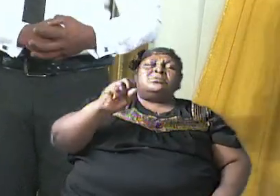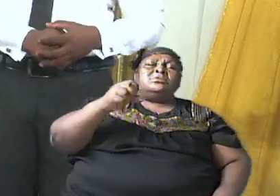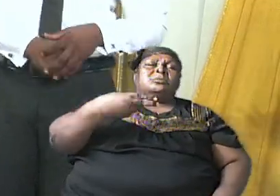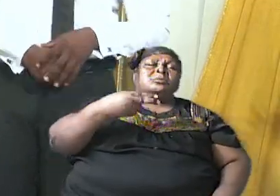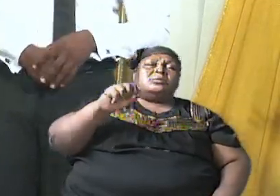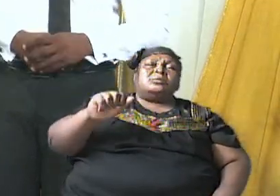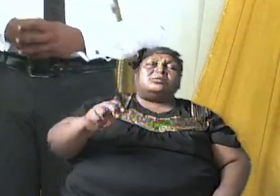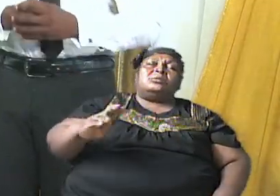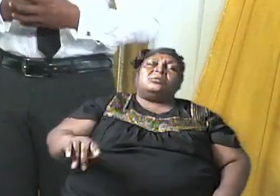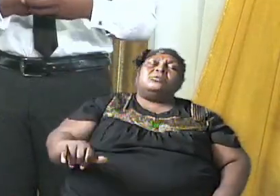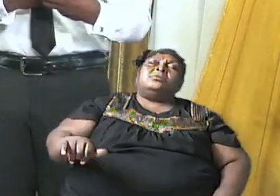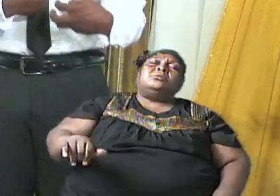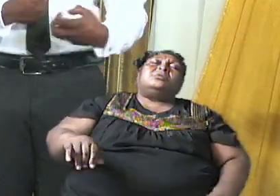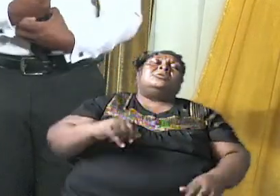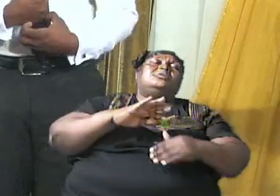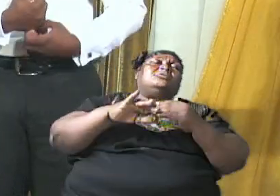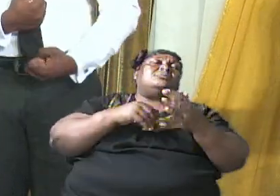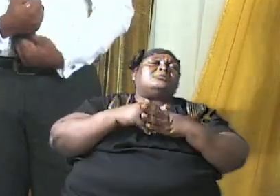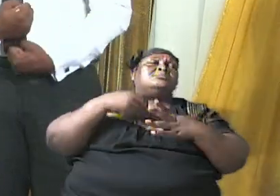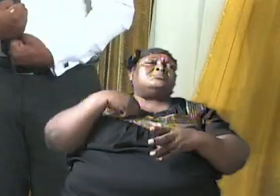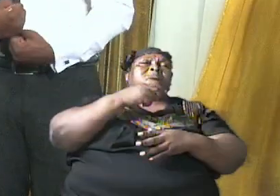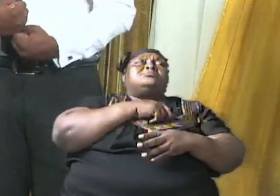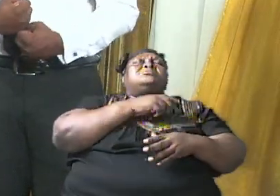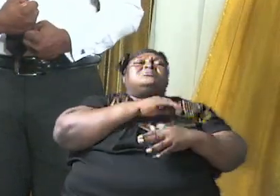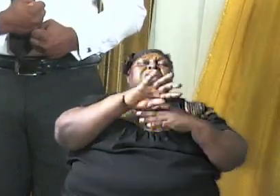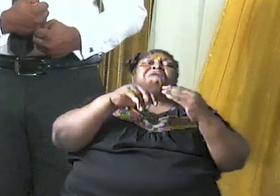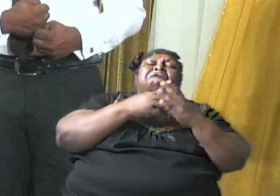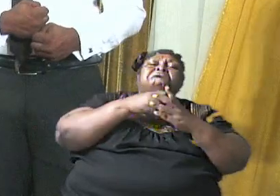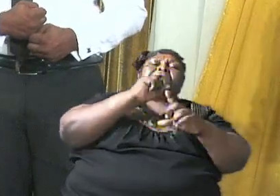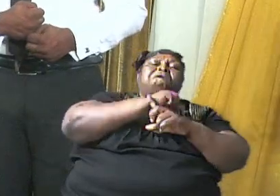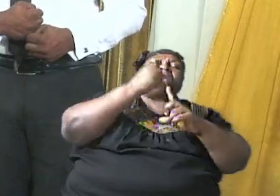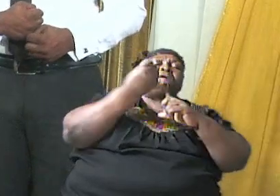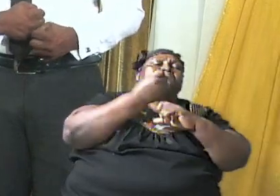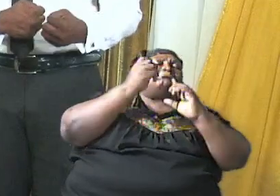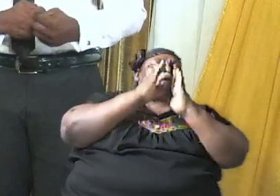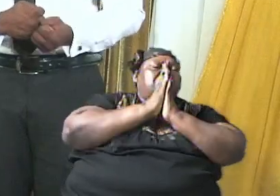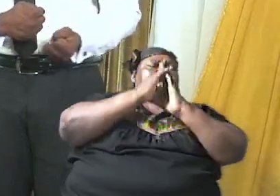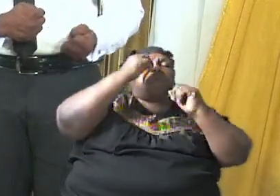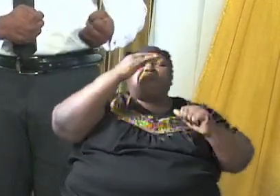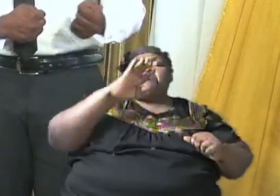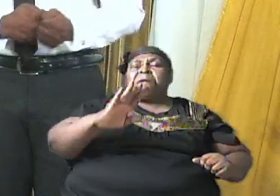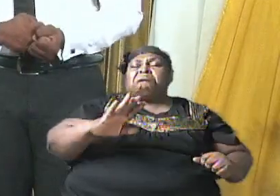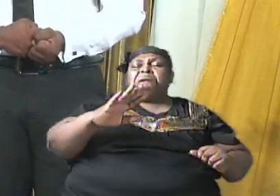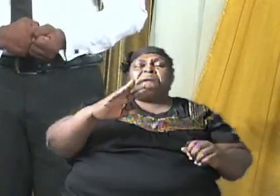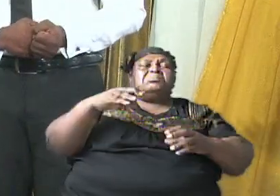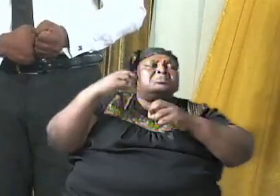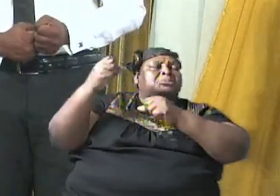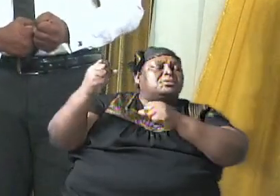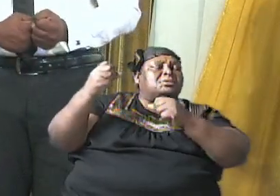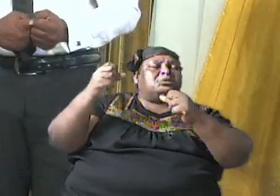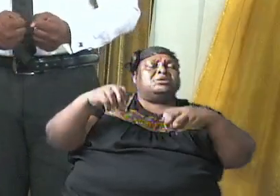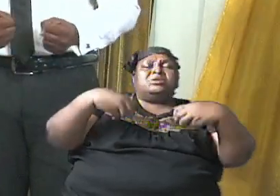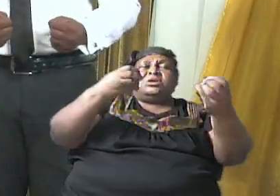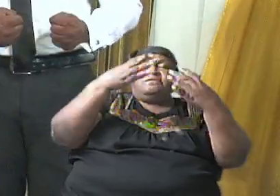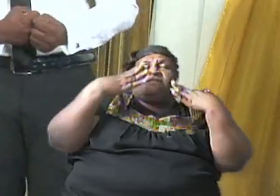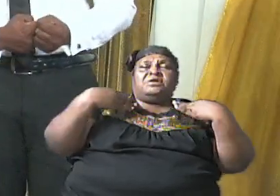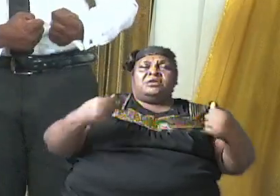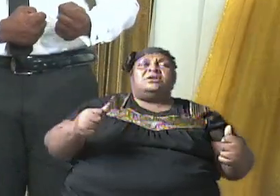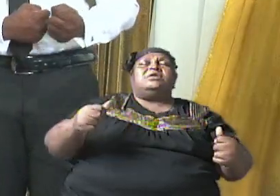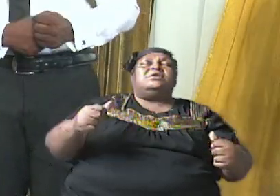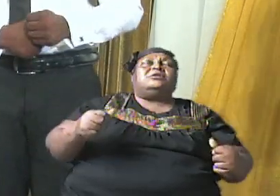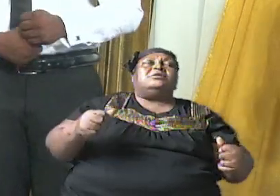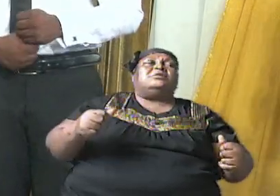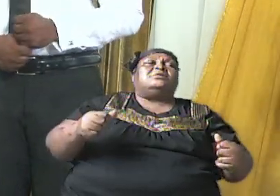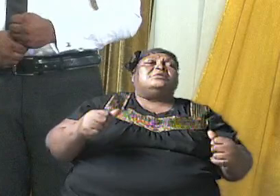know all of their situation. And we pray, God, that you will touch them. Grant them healing, Lord Jesus,